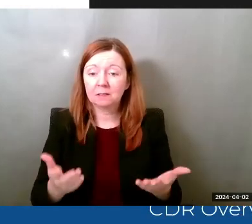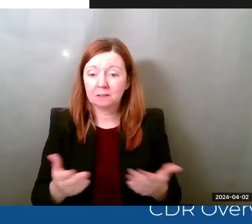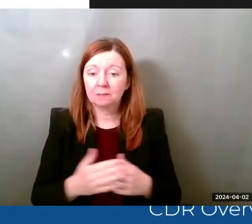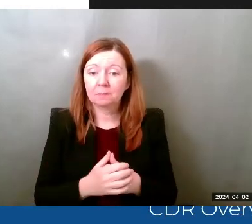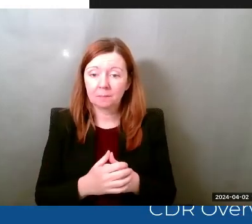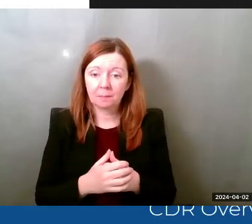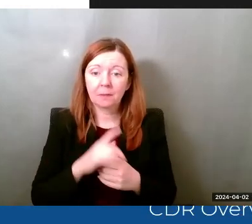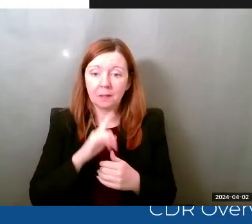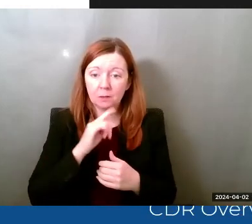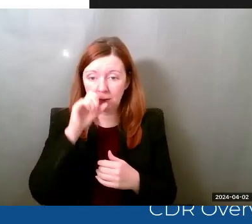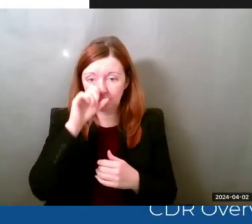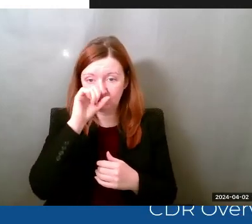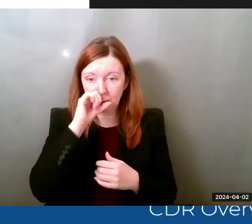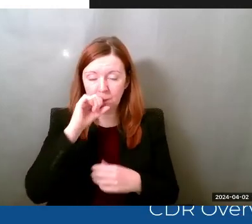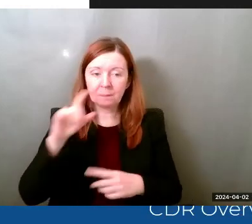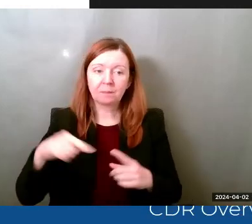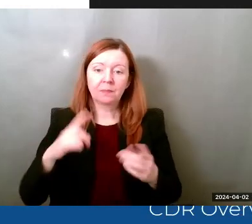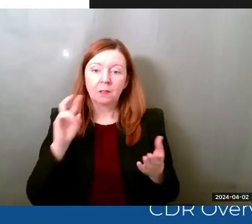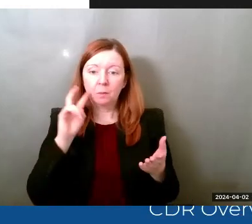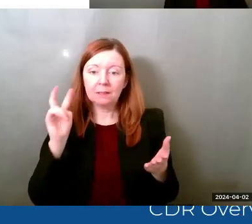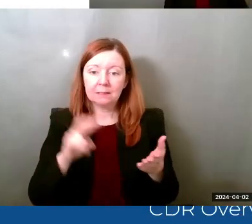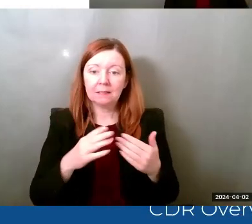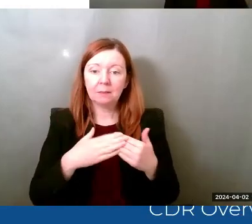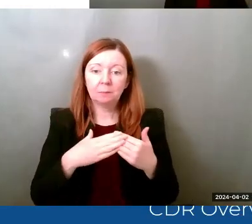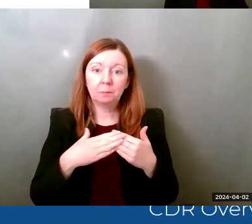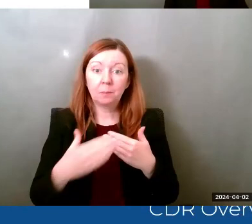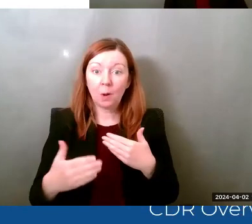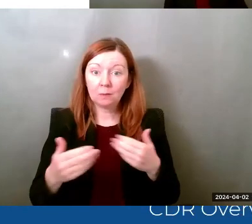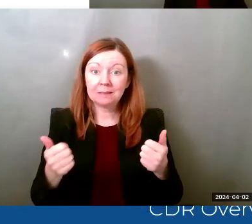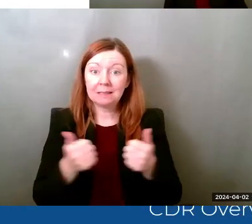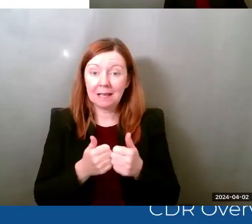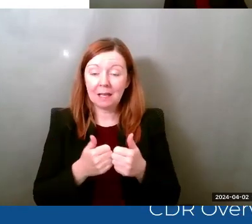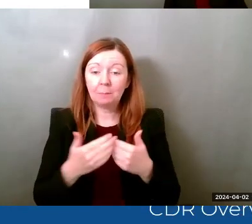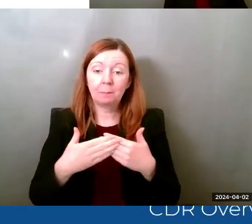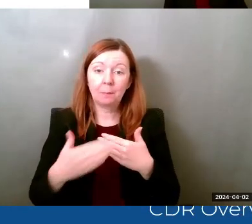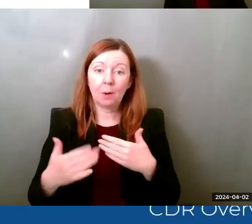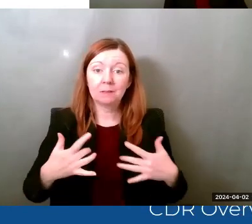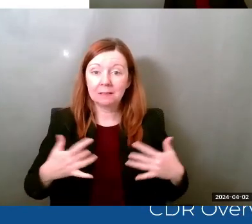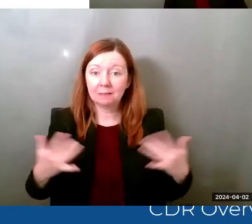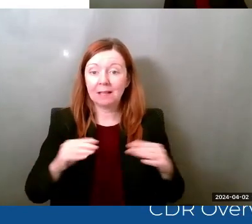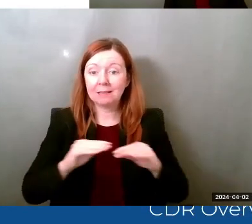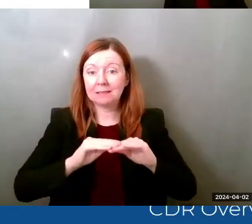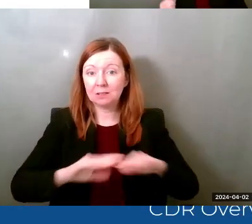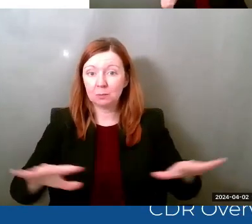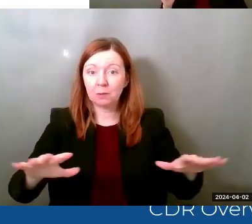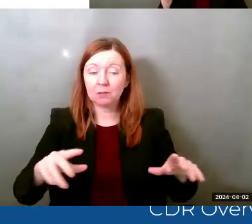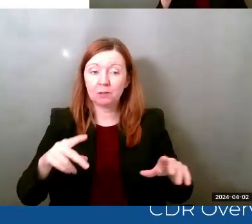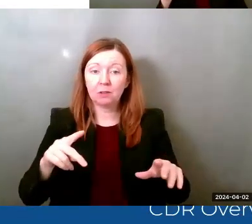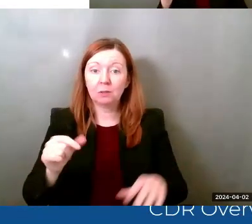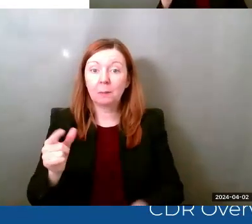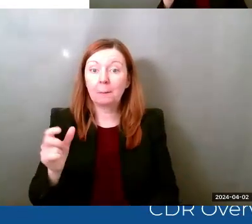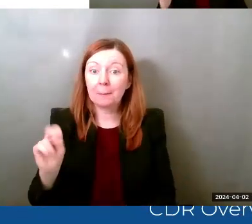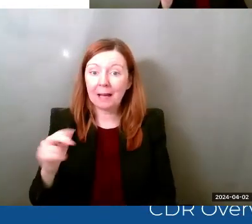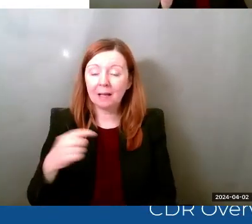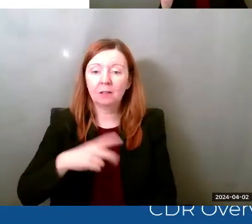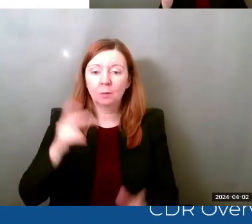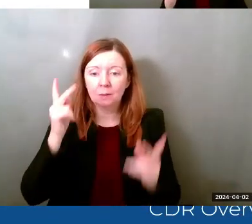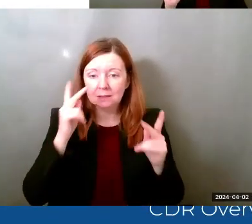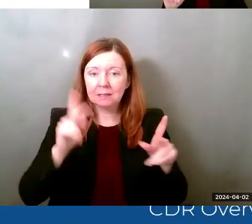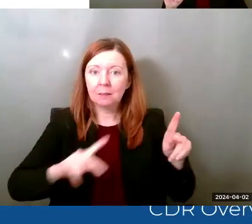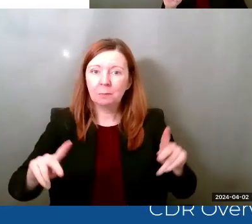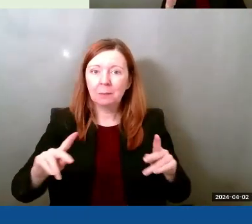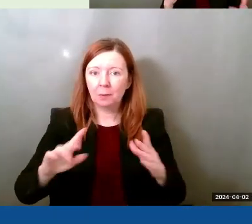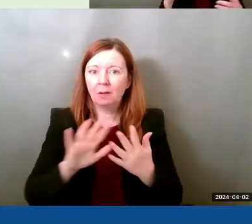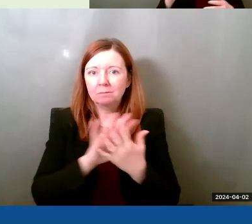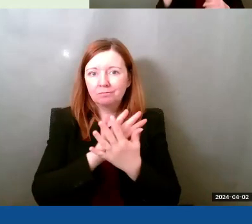So when we look at a post-game or post-event dispersal pattern, we generally will expect to see people to pretty